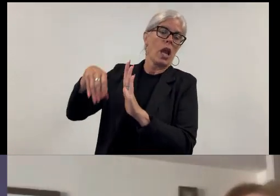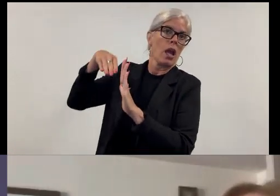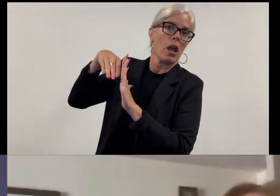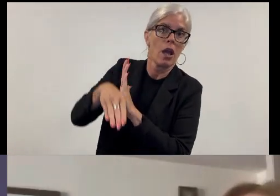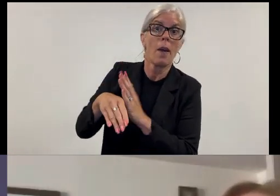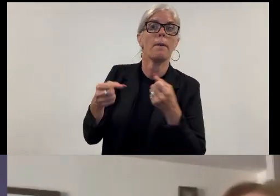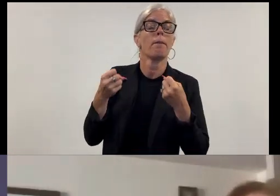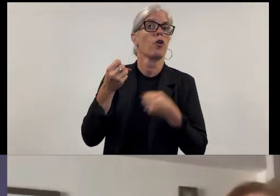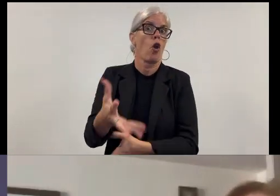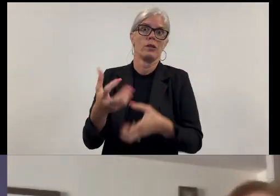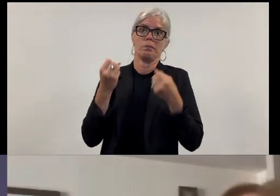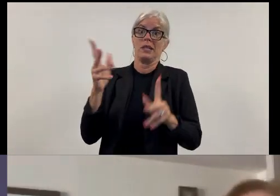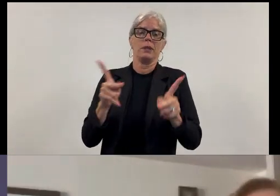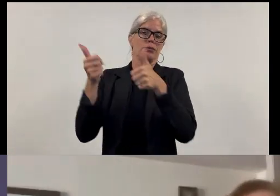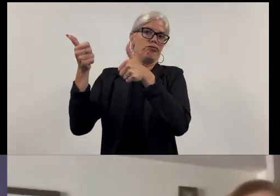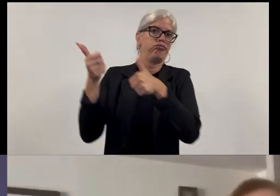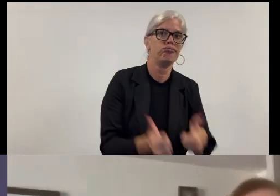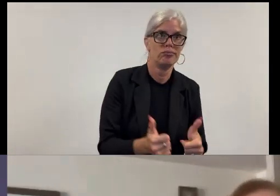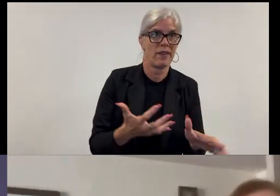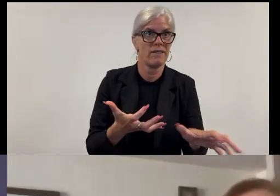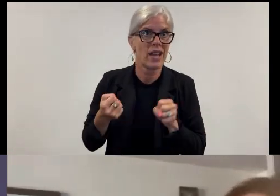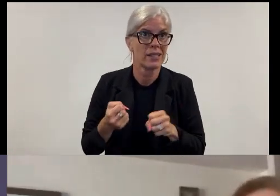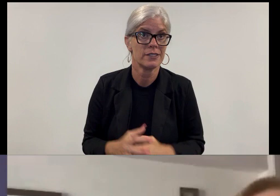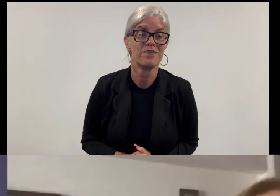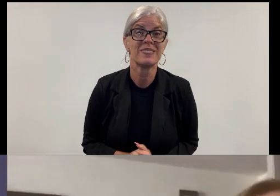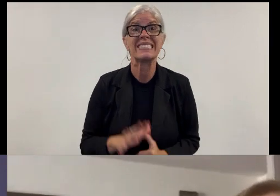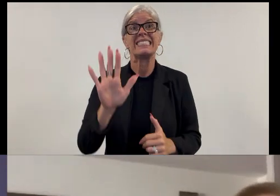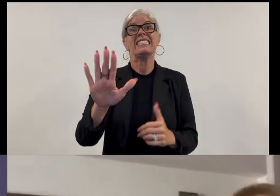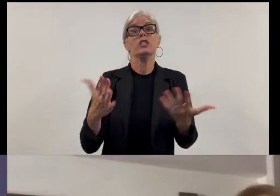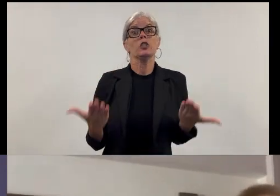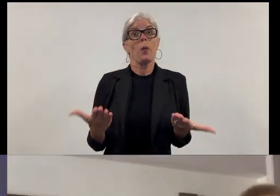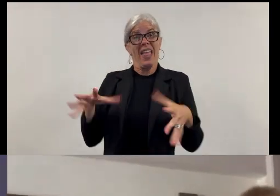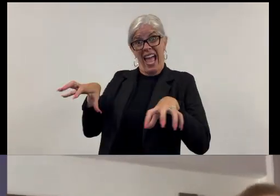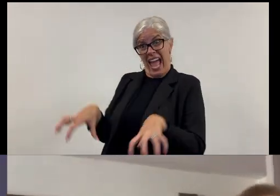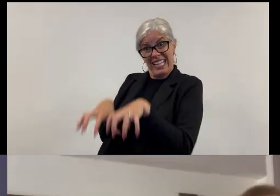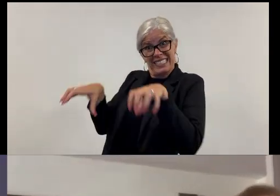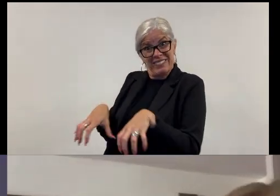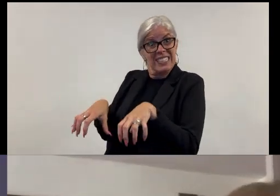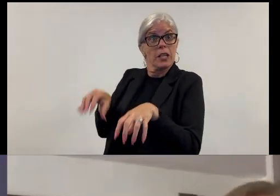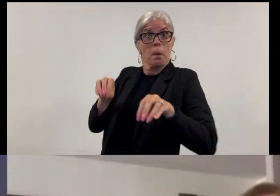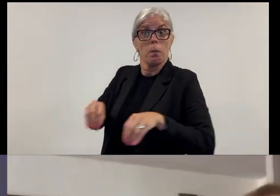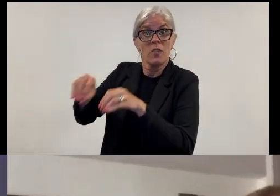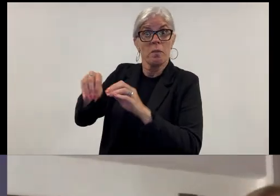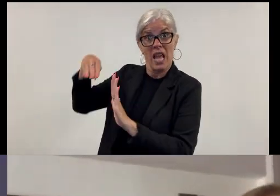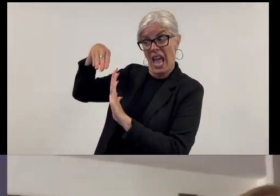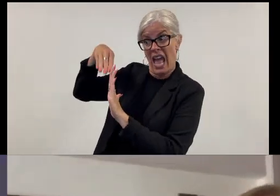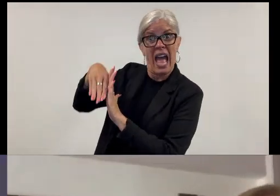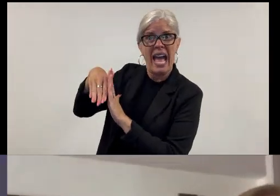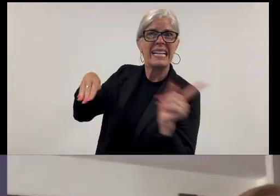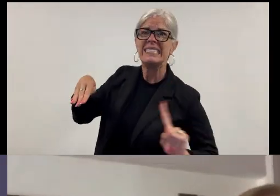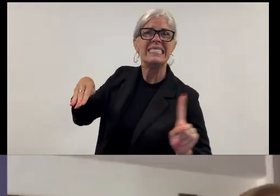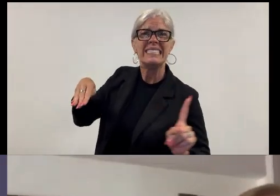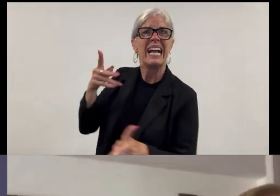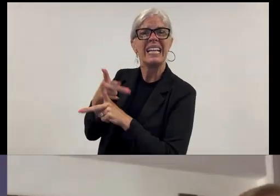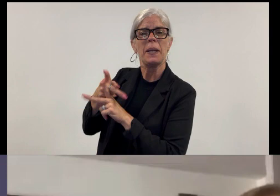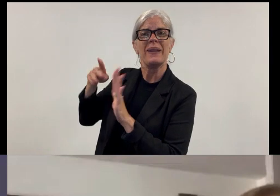gets colored really gray with depression. And that is another down